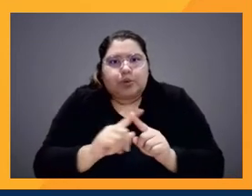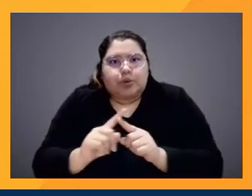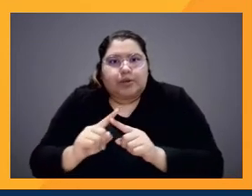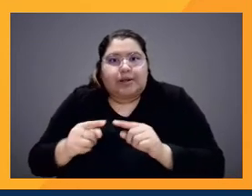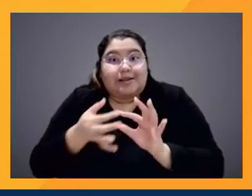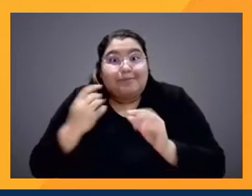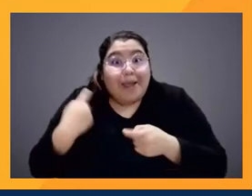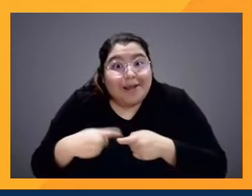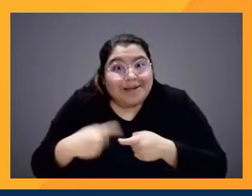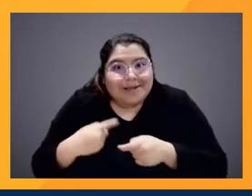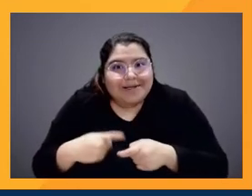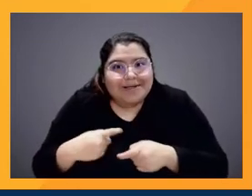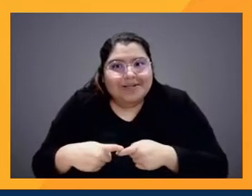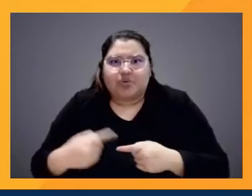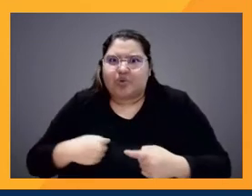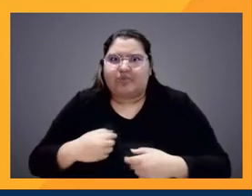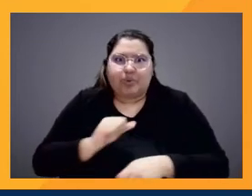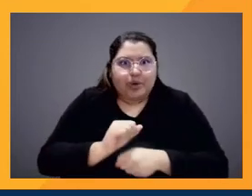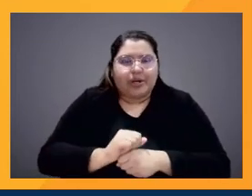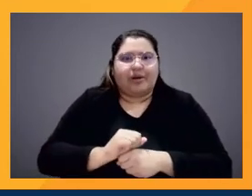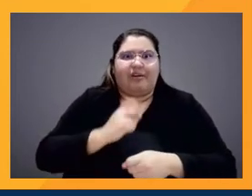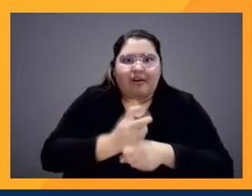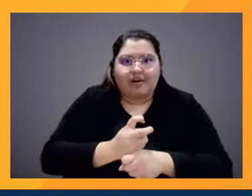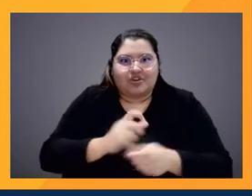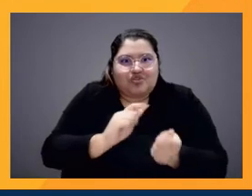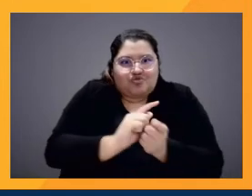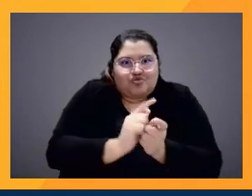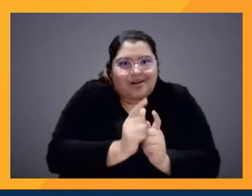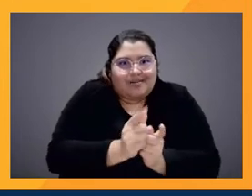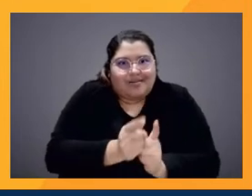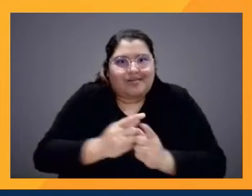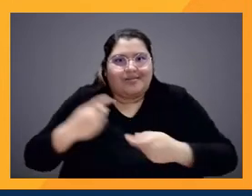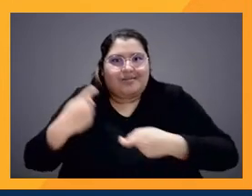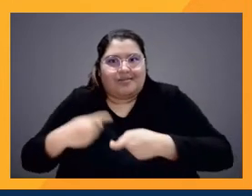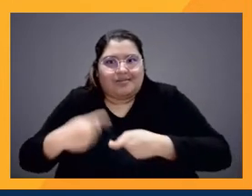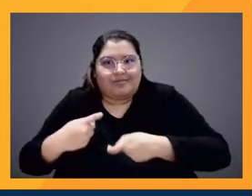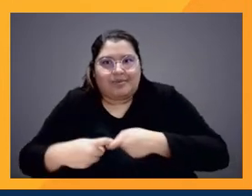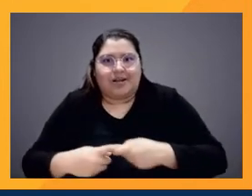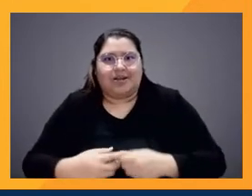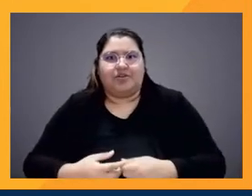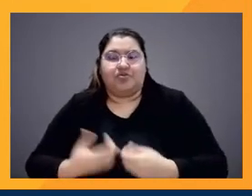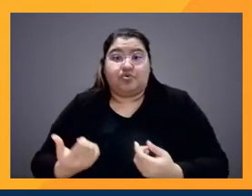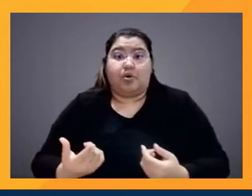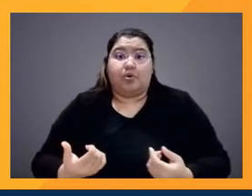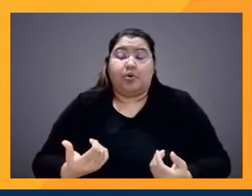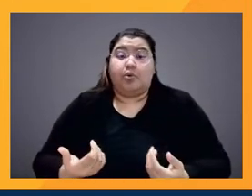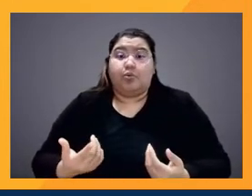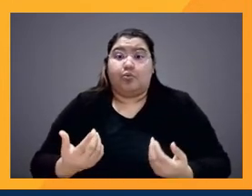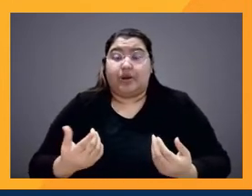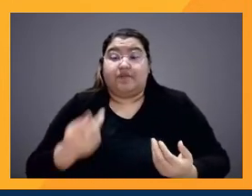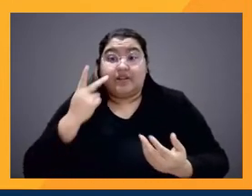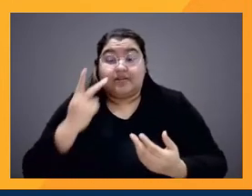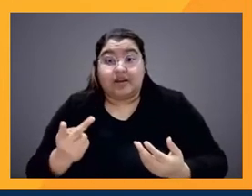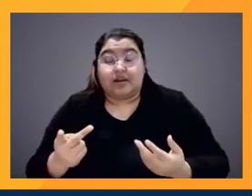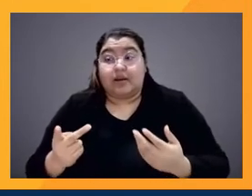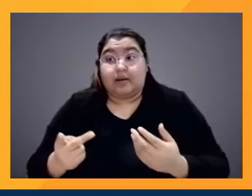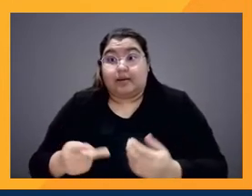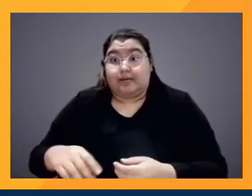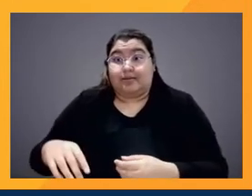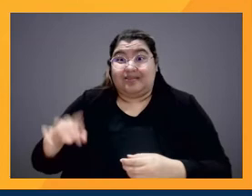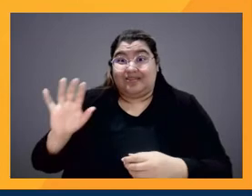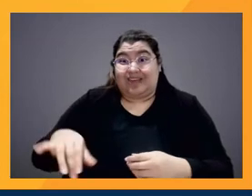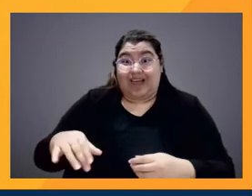have been working really hard on that issue, because what we don't want is to come out of COVID and discover that what